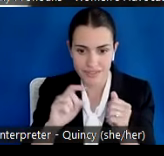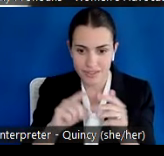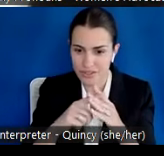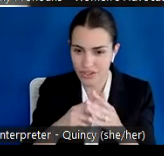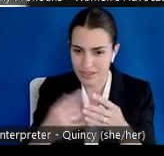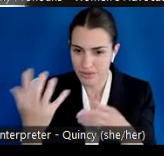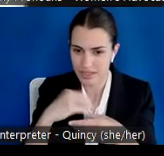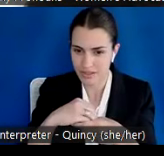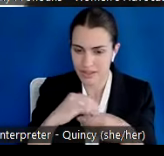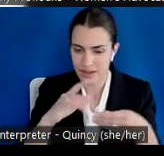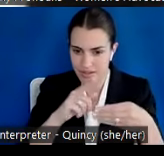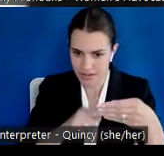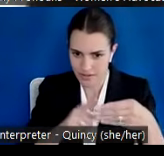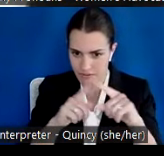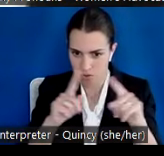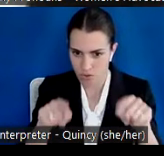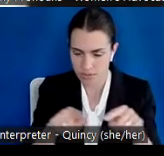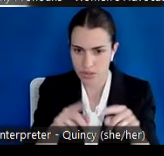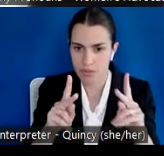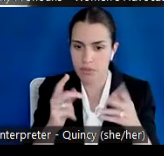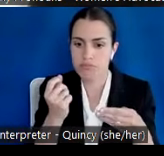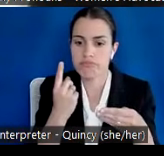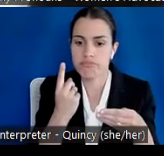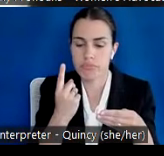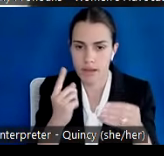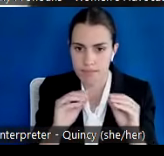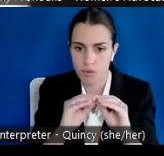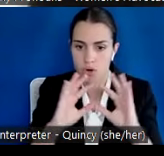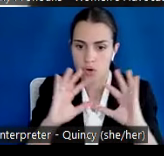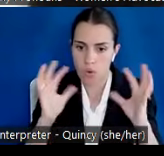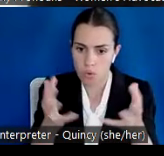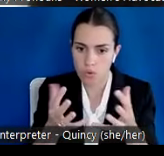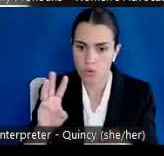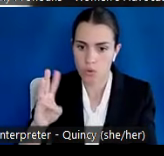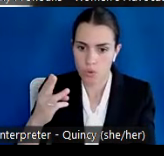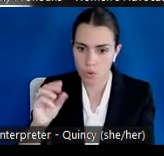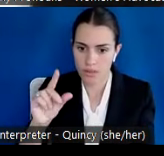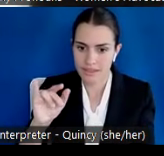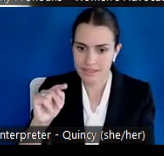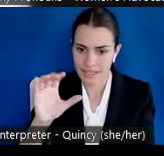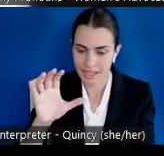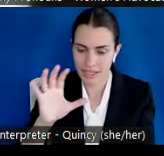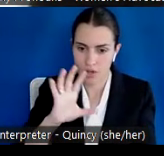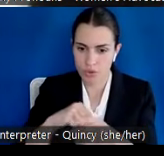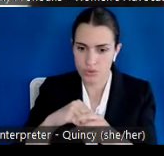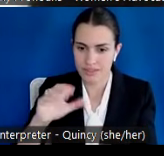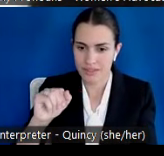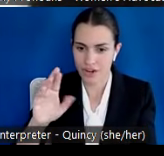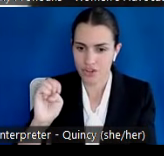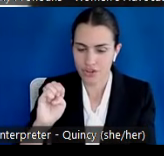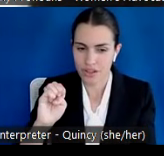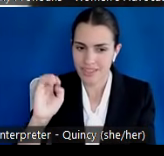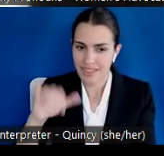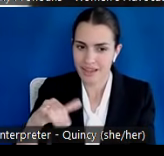forms too, so that they can provide more holistic and inclusive care too. So doing that at advocacy agencies can be